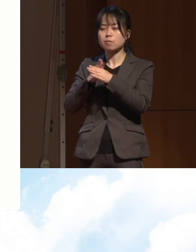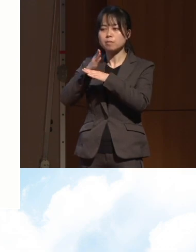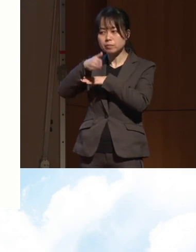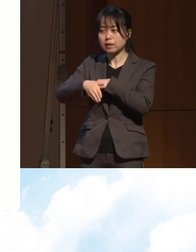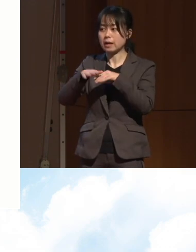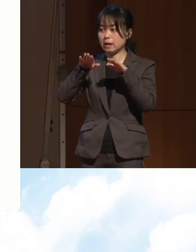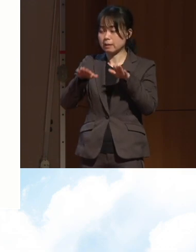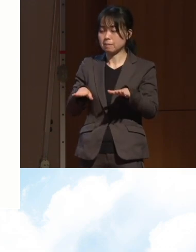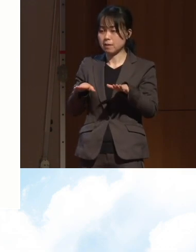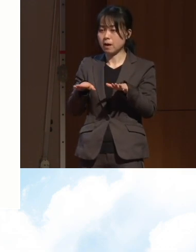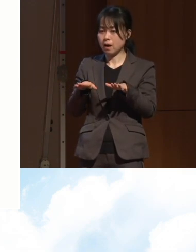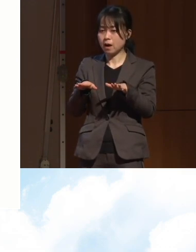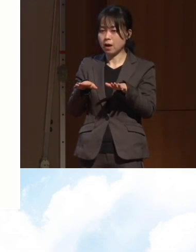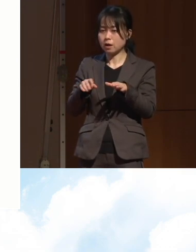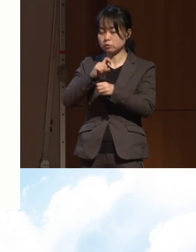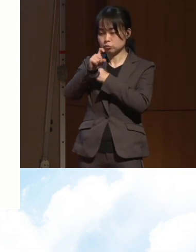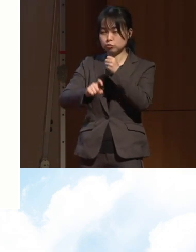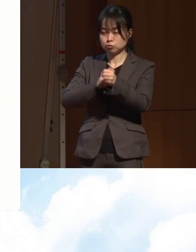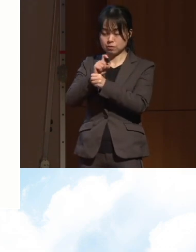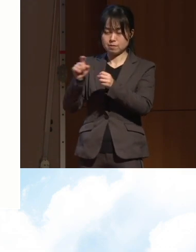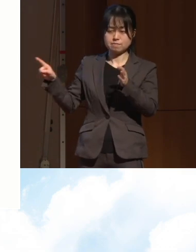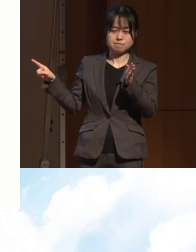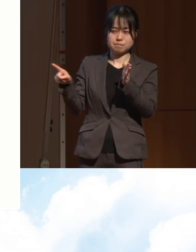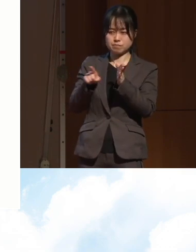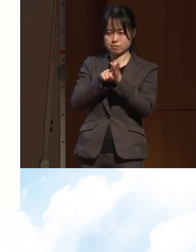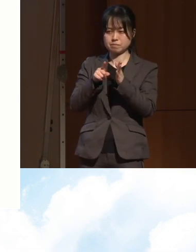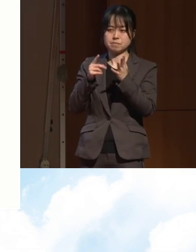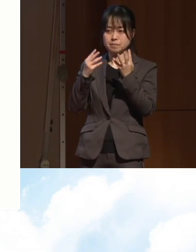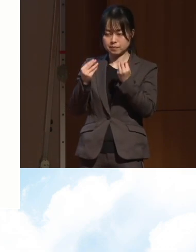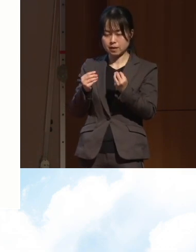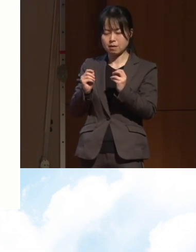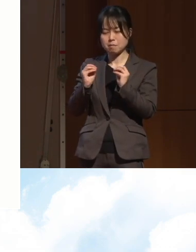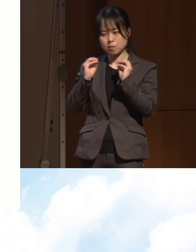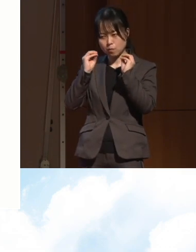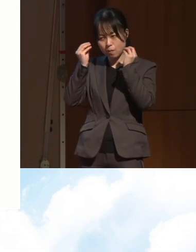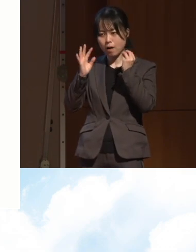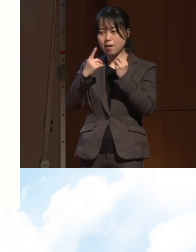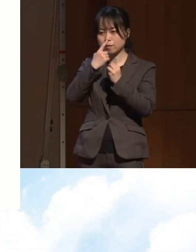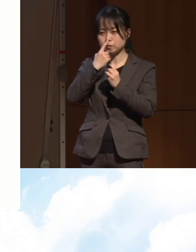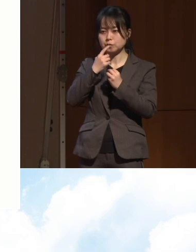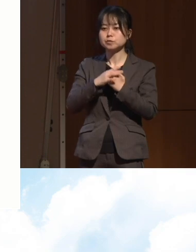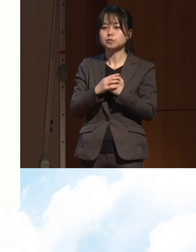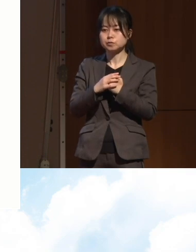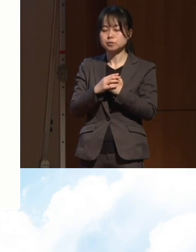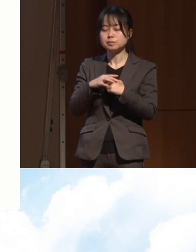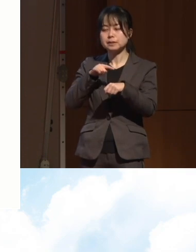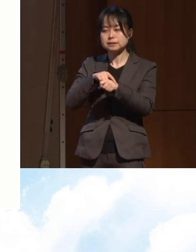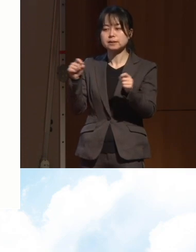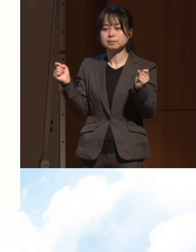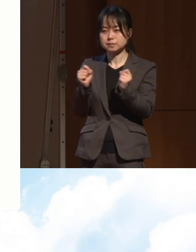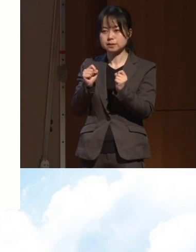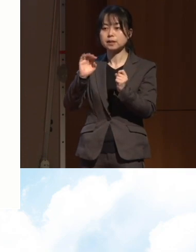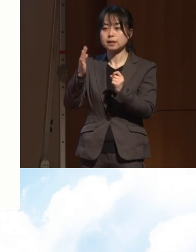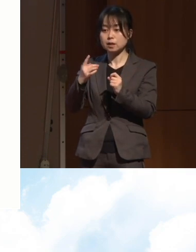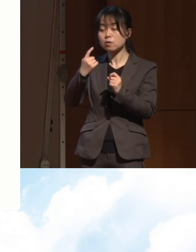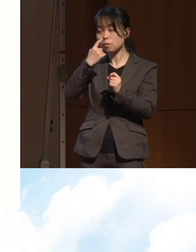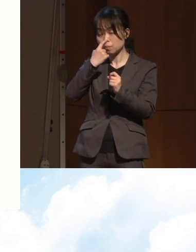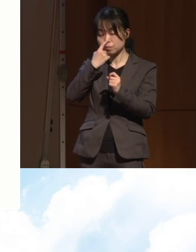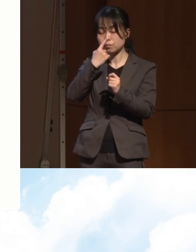to review what we've been thinking are the important aspects of